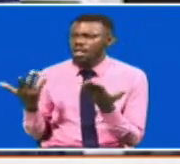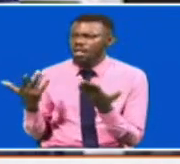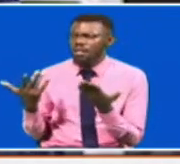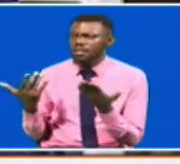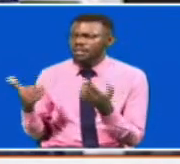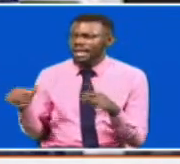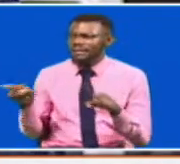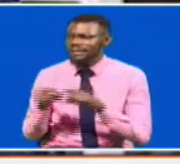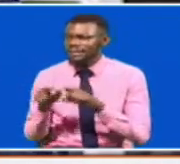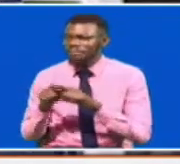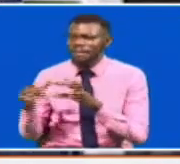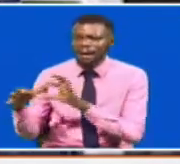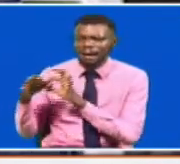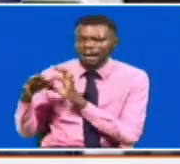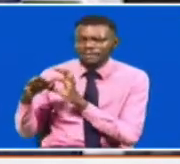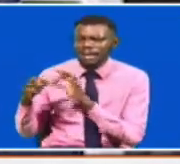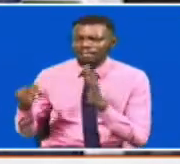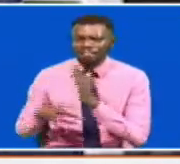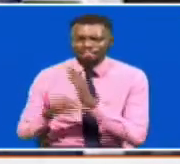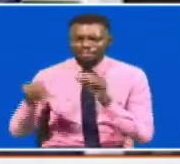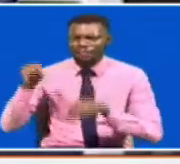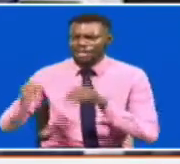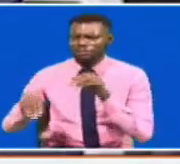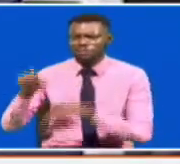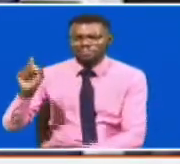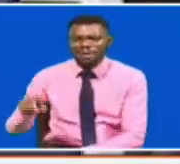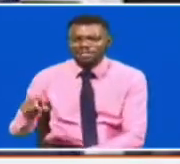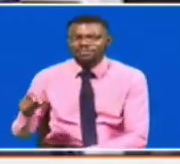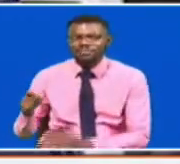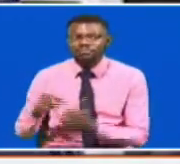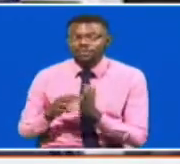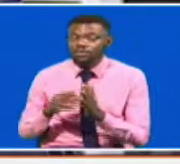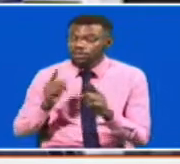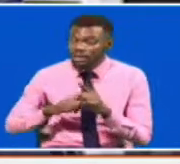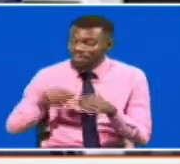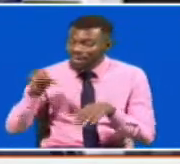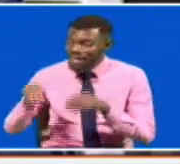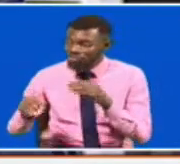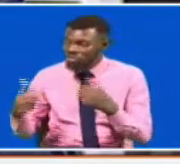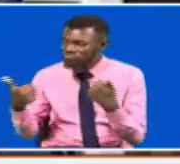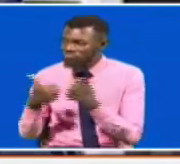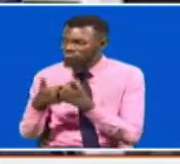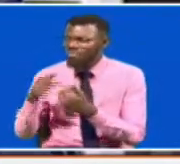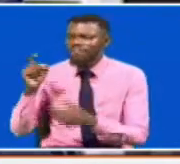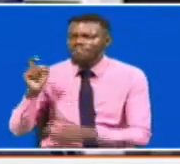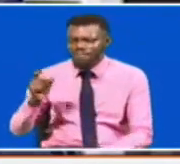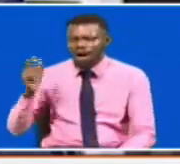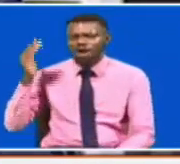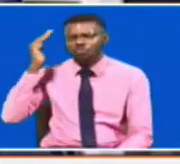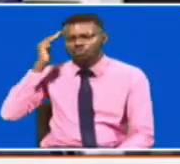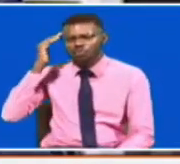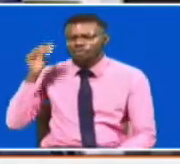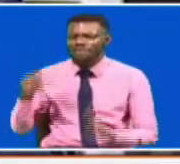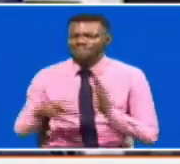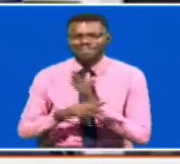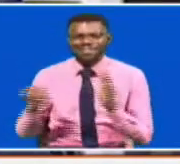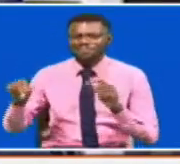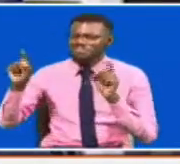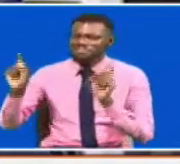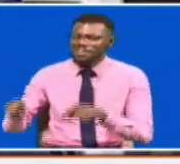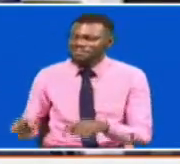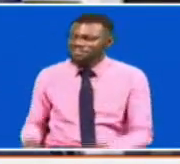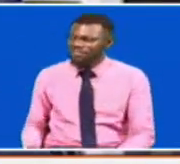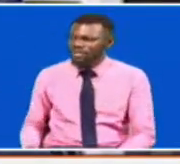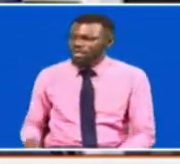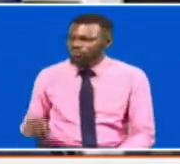as opposed to the exception. So you must go to the election knowing that it will be stolen. So you go to the election knowing that, you know,